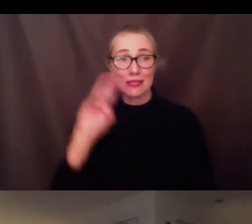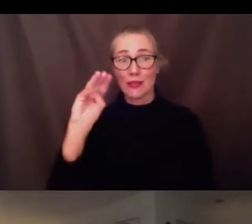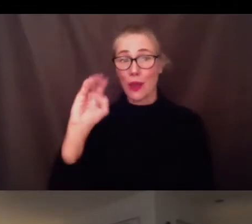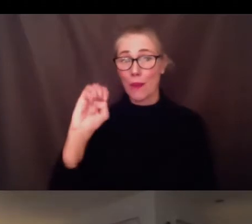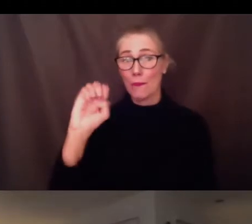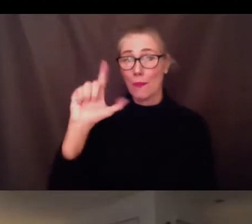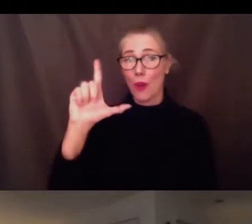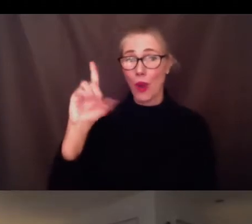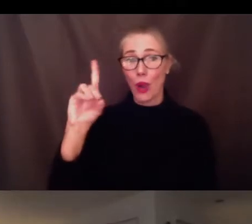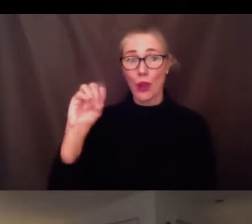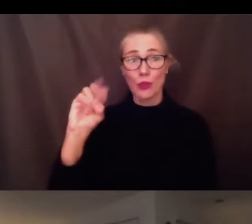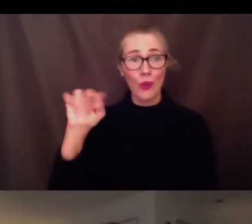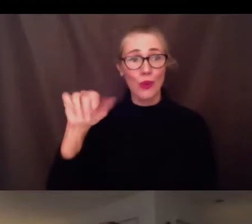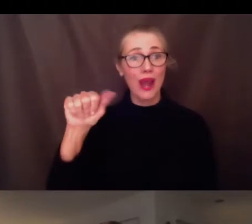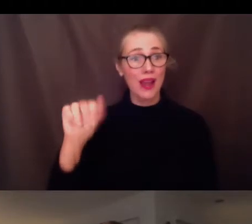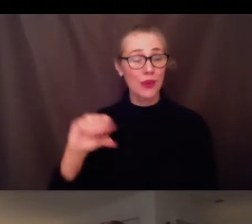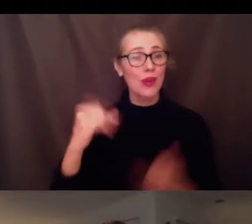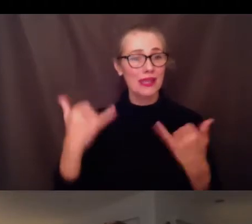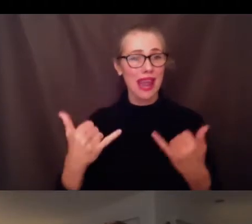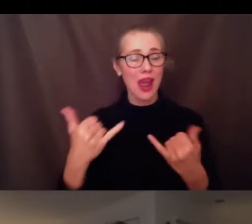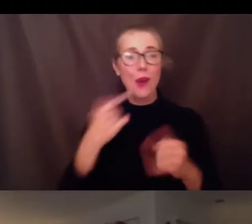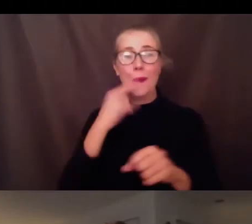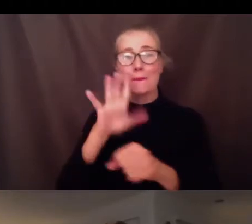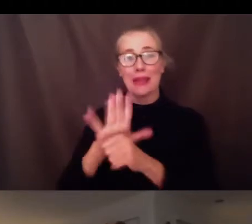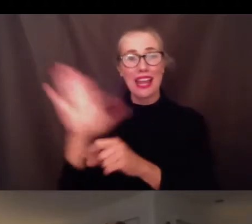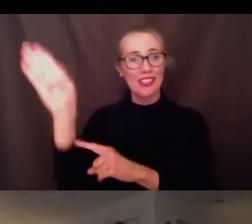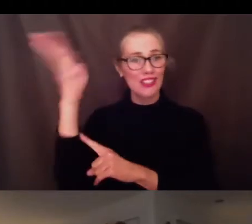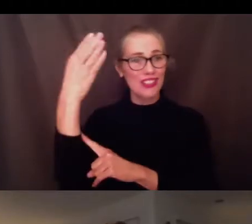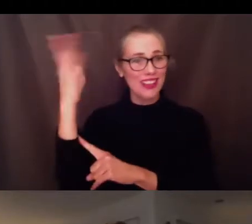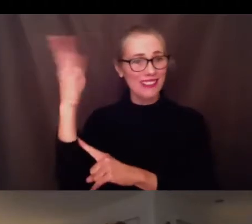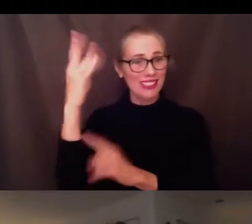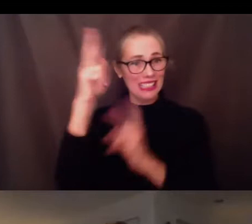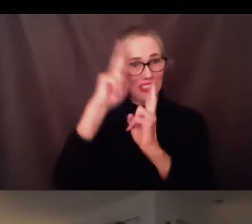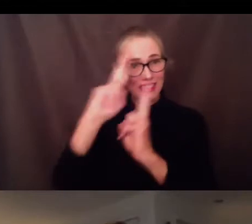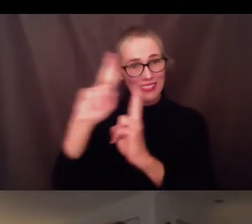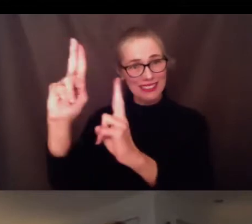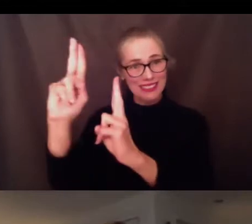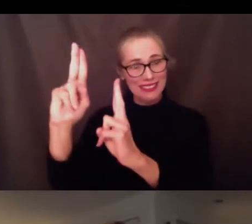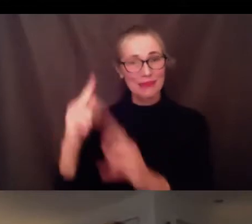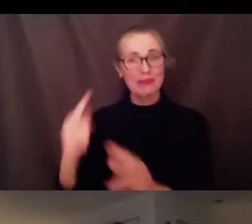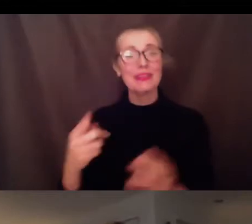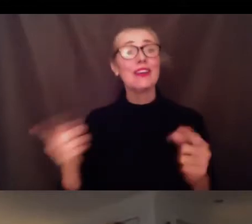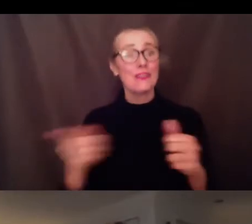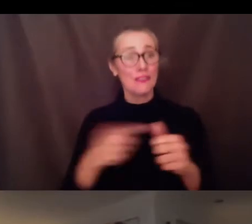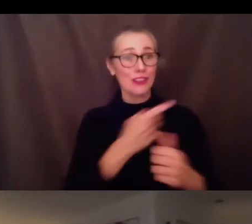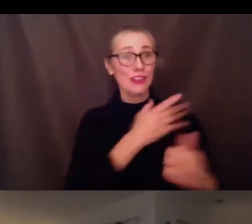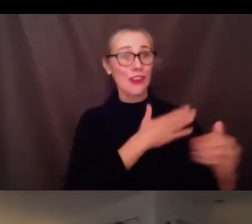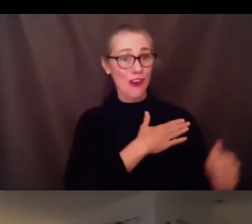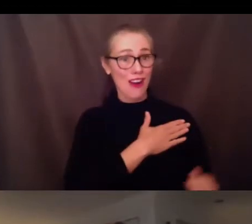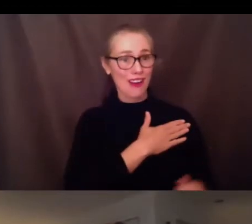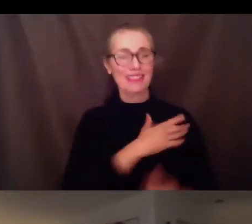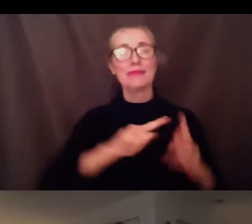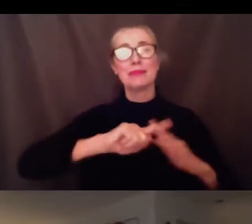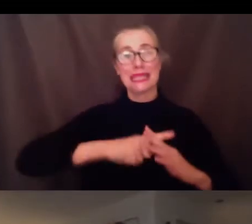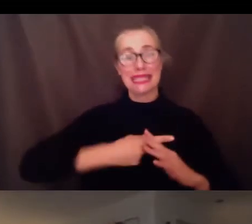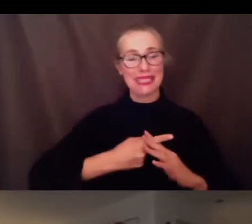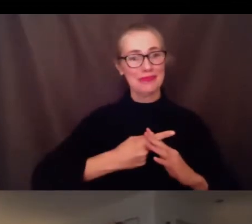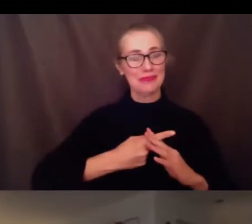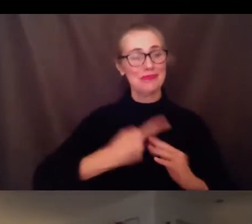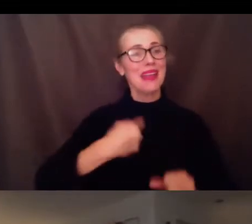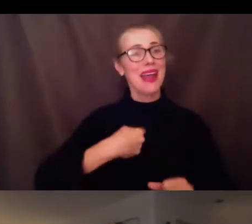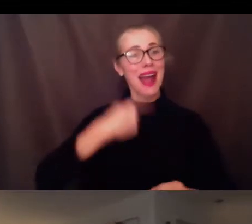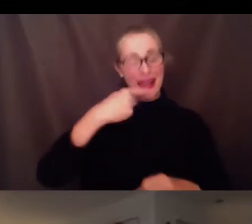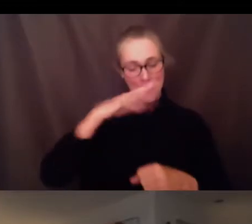Please put your right hand over your heart and I know that will show the flag in a minute. Ready? Begin. I